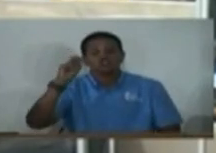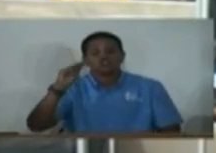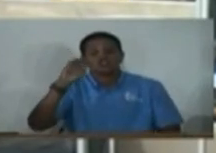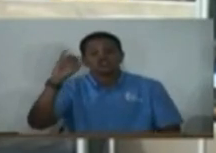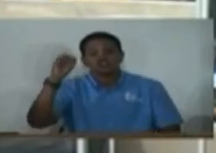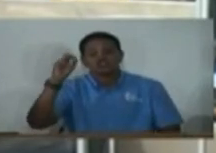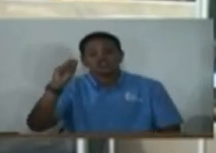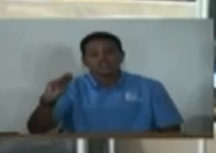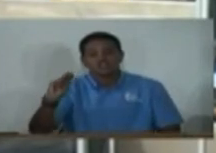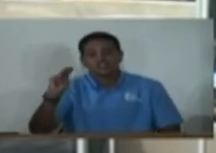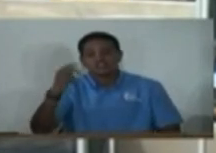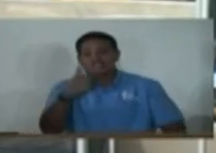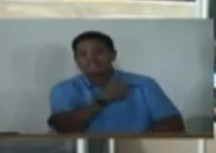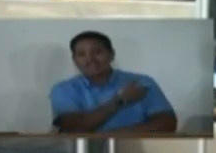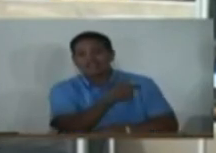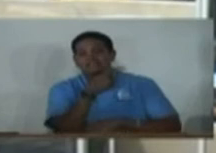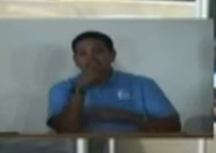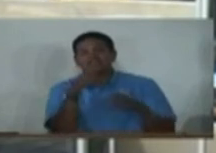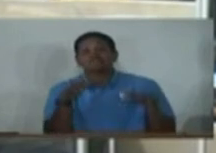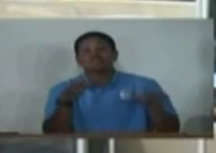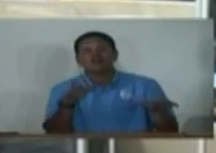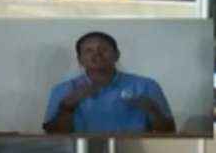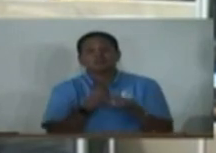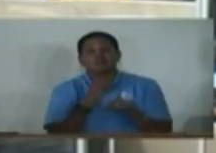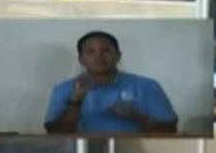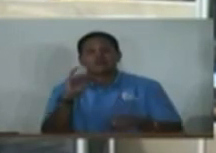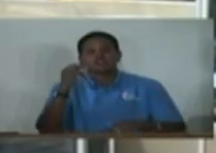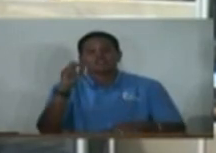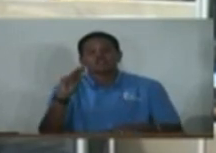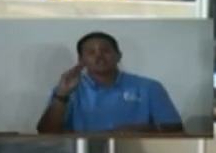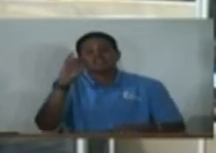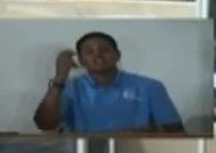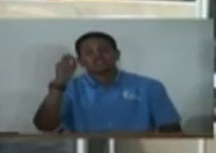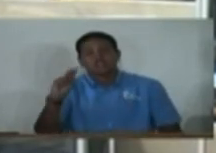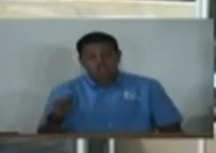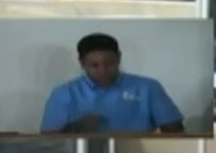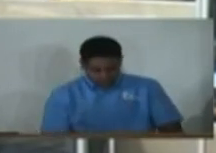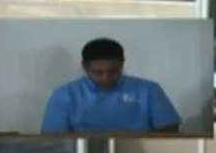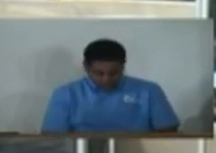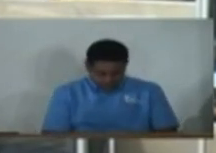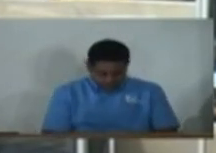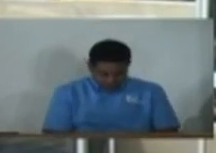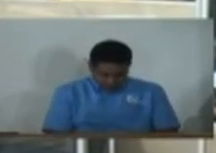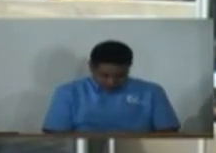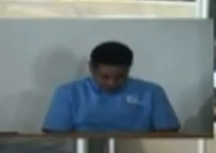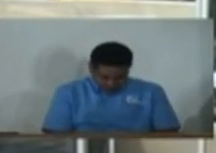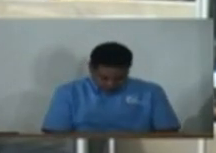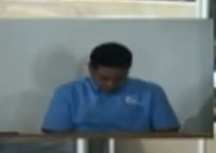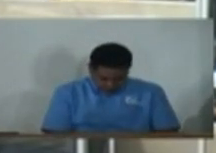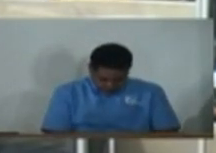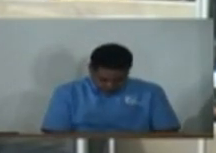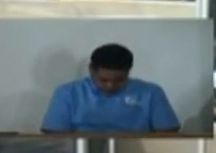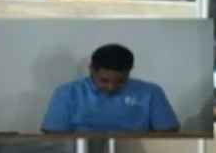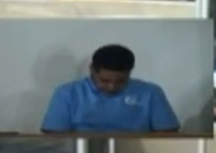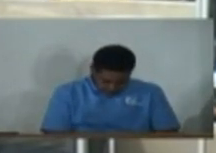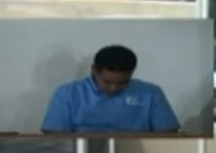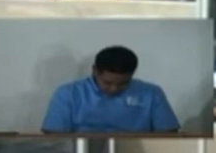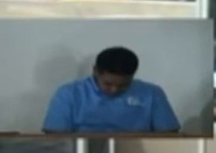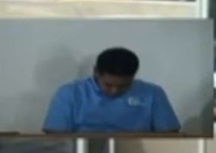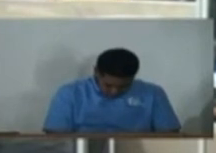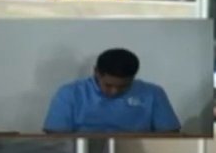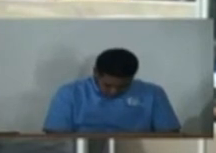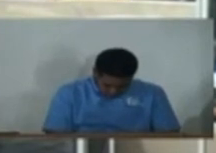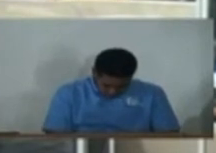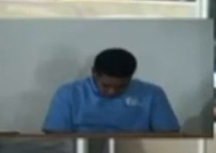Johnson & Johnson vaccine manufactured by Johnson & Johnson. So, for example,